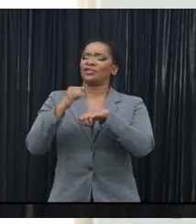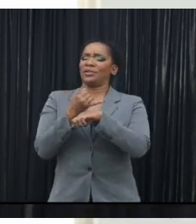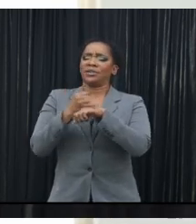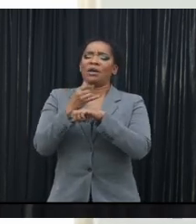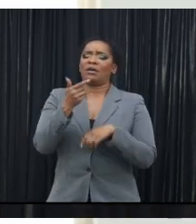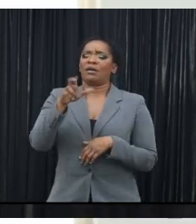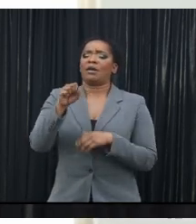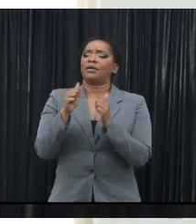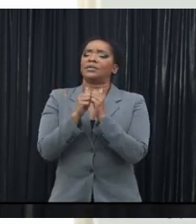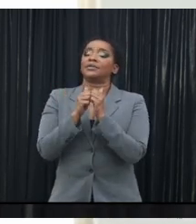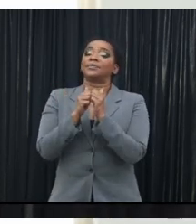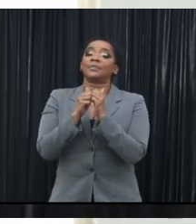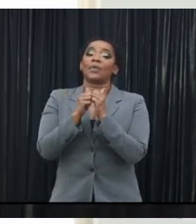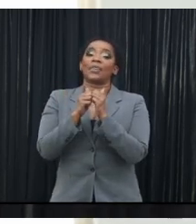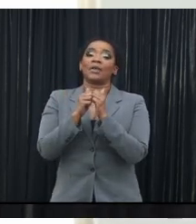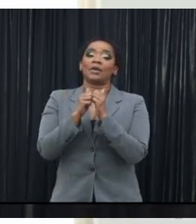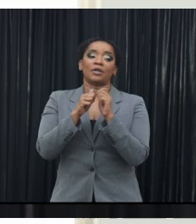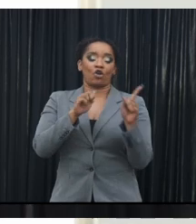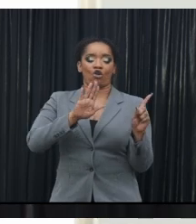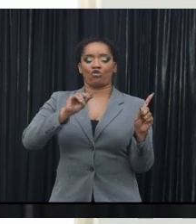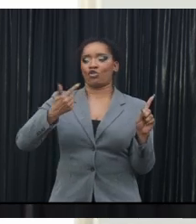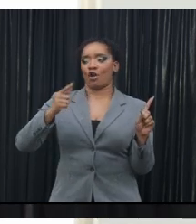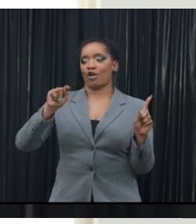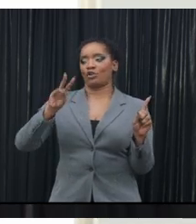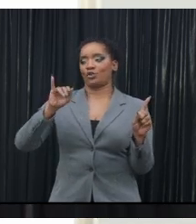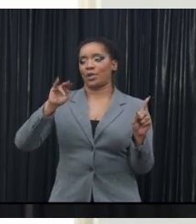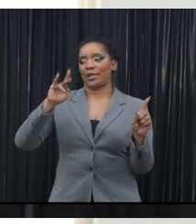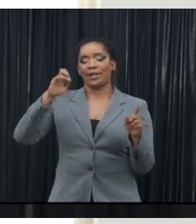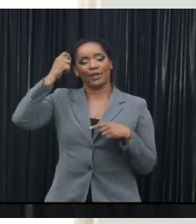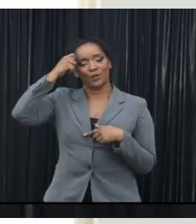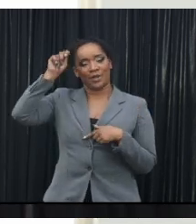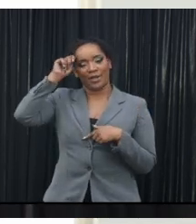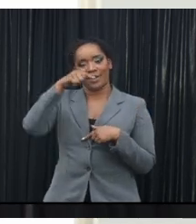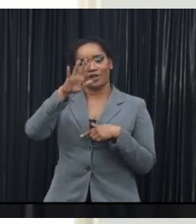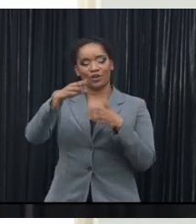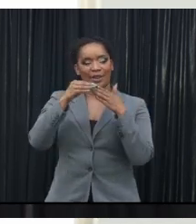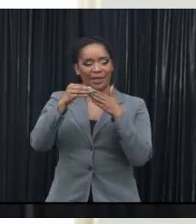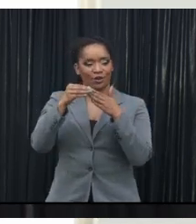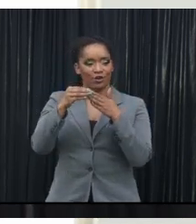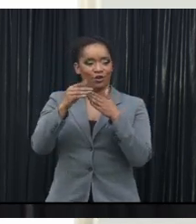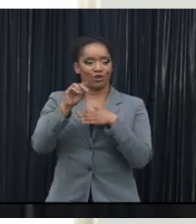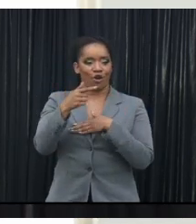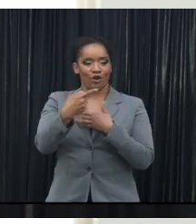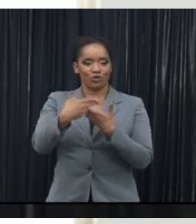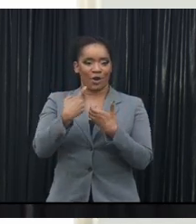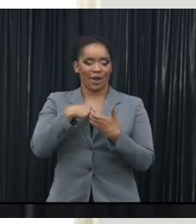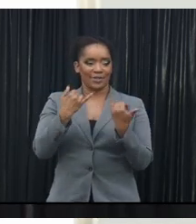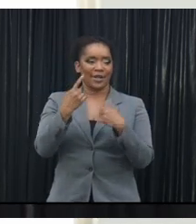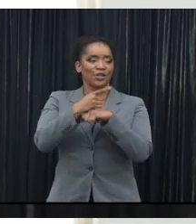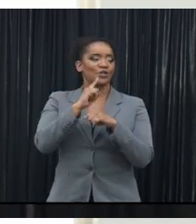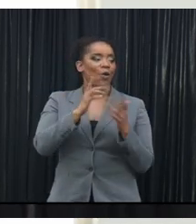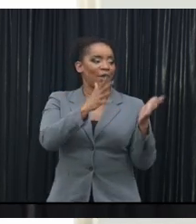see Twinkie, Twinkie is her leader dog, and Twinkie is under the table and is joining us today as well. So give it up for Jill and